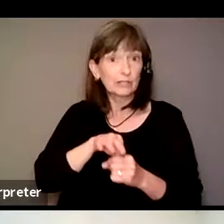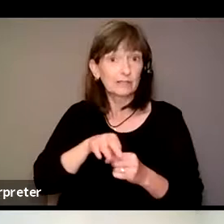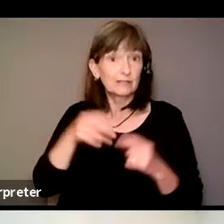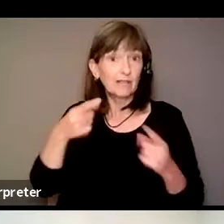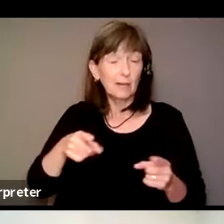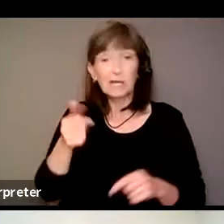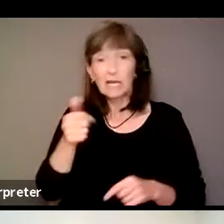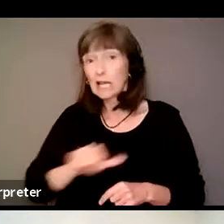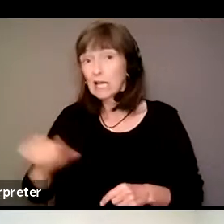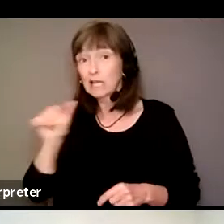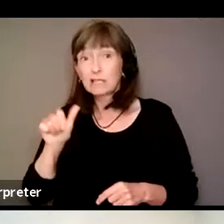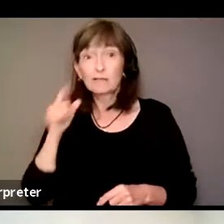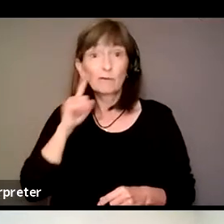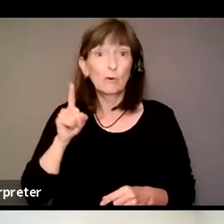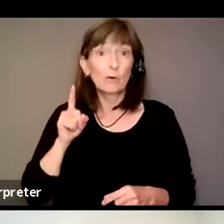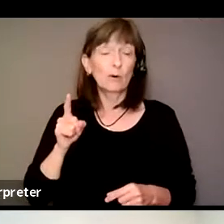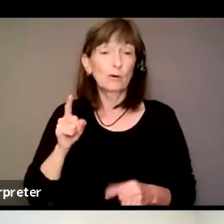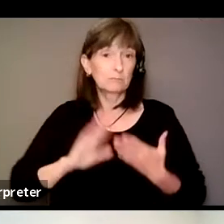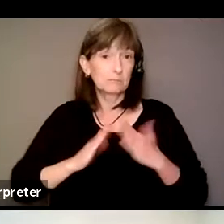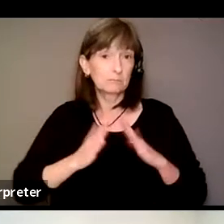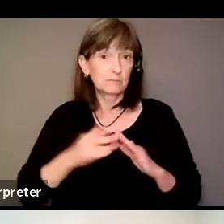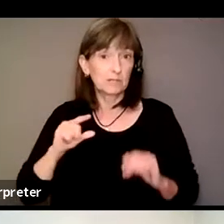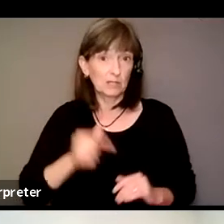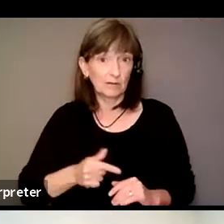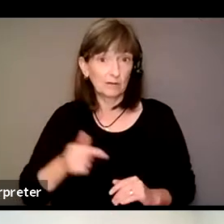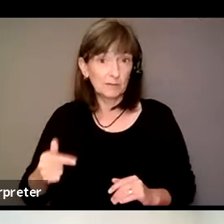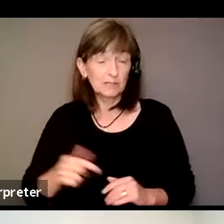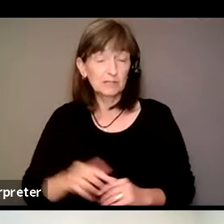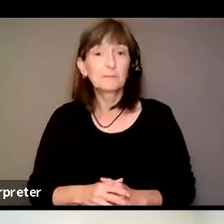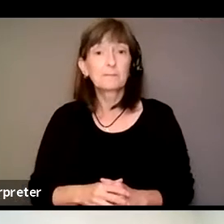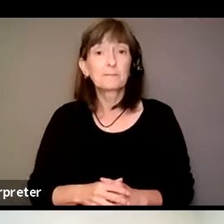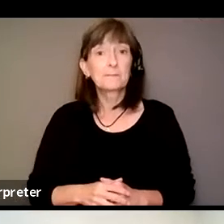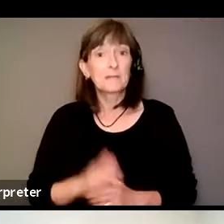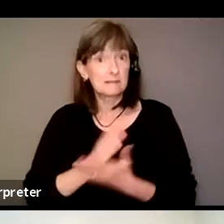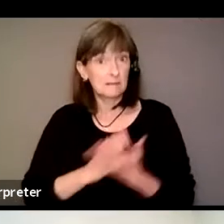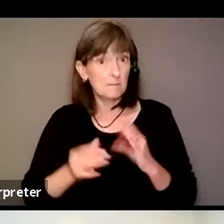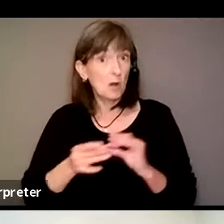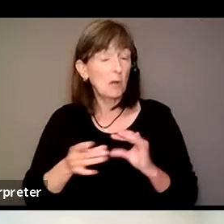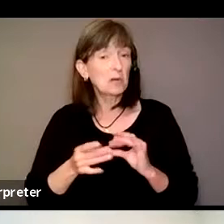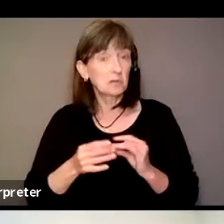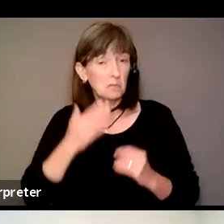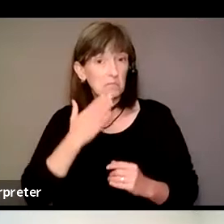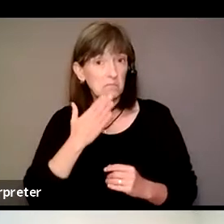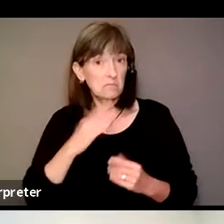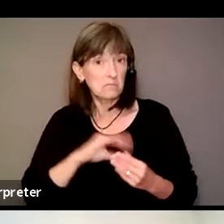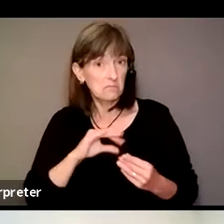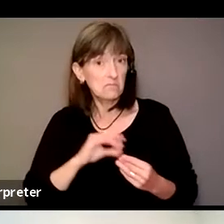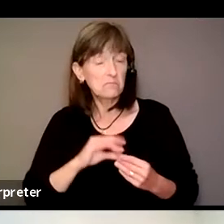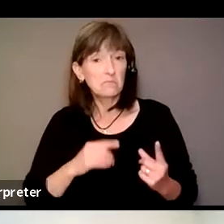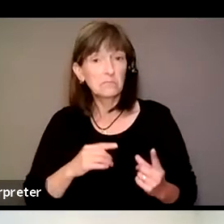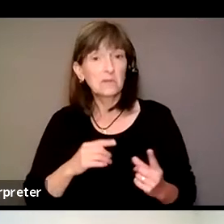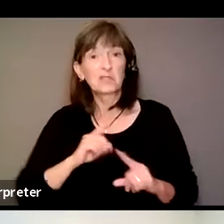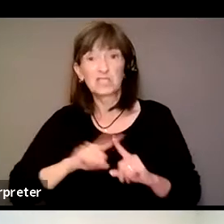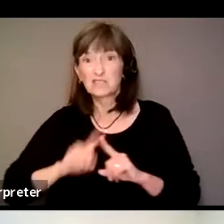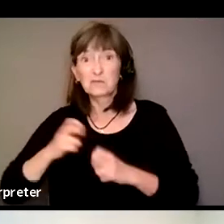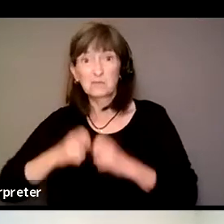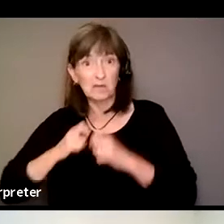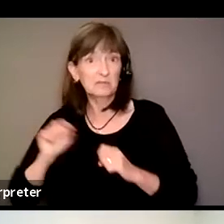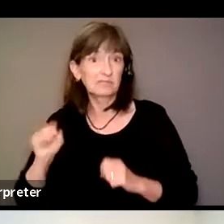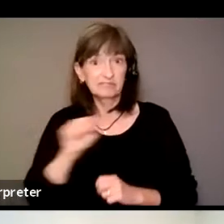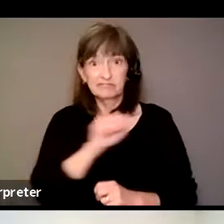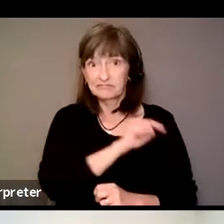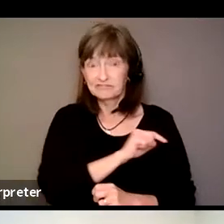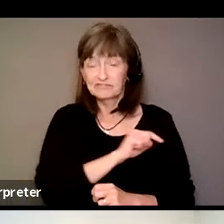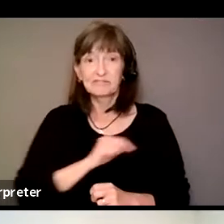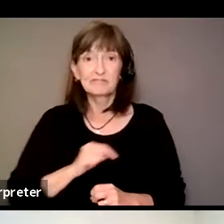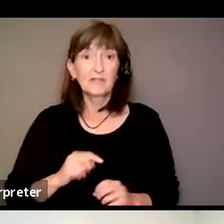municipal governance. We did receive some very insightful comments and the various issues that are happening right now, things that